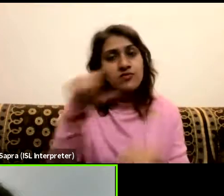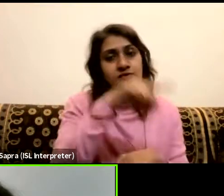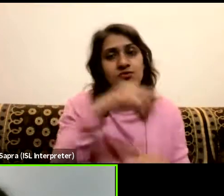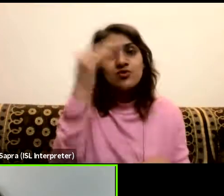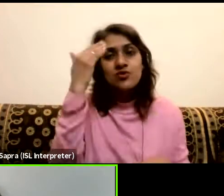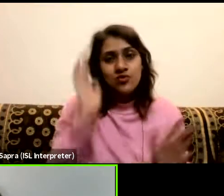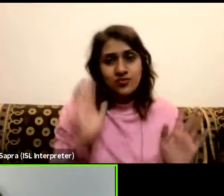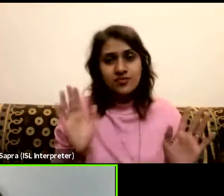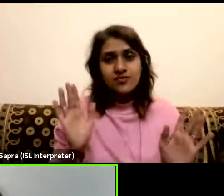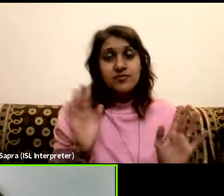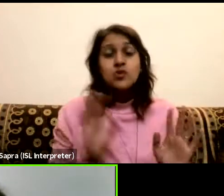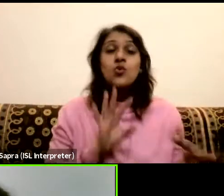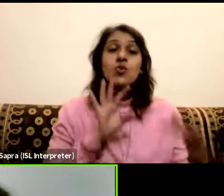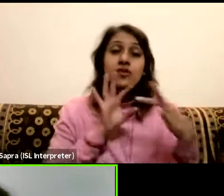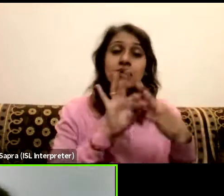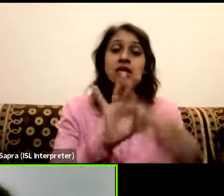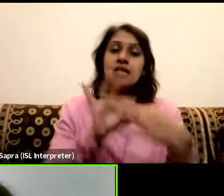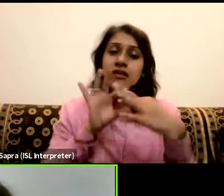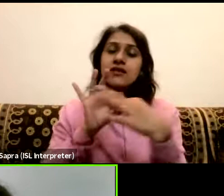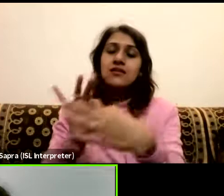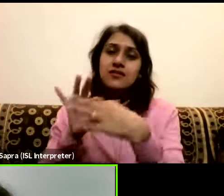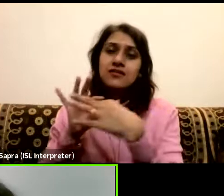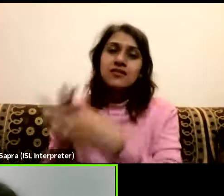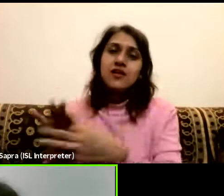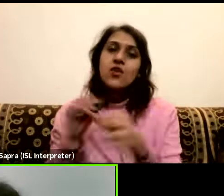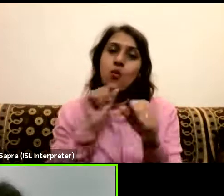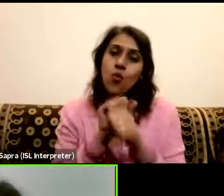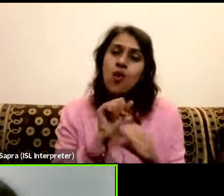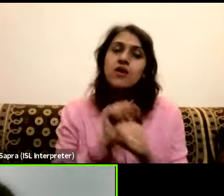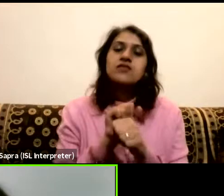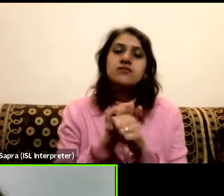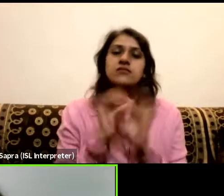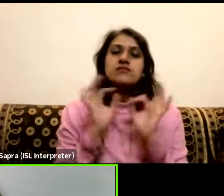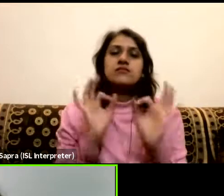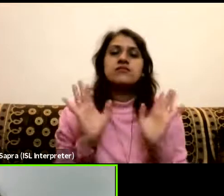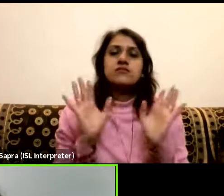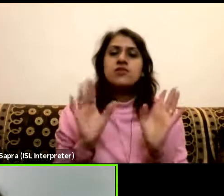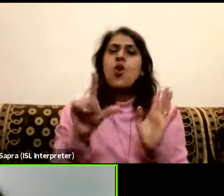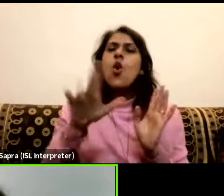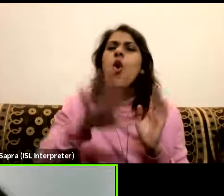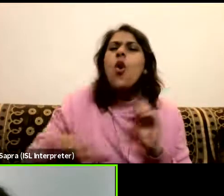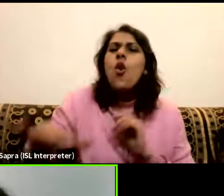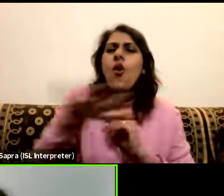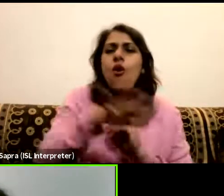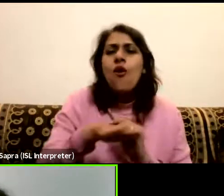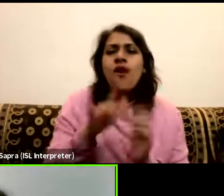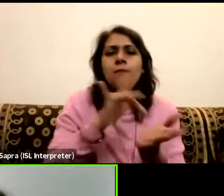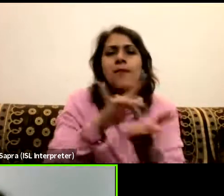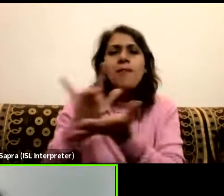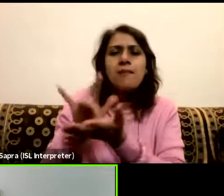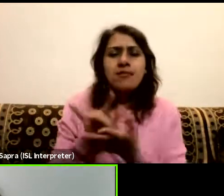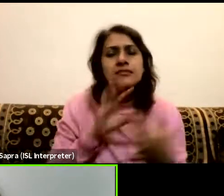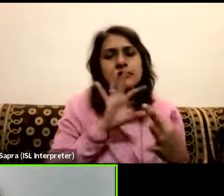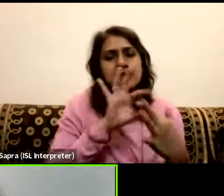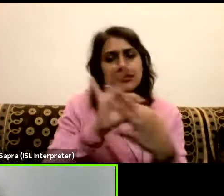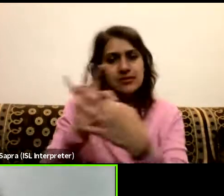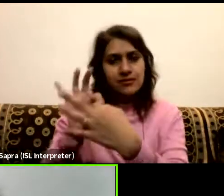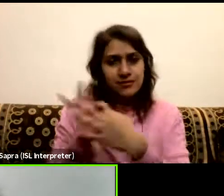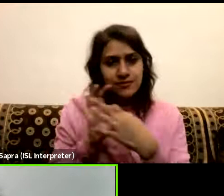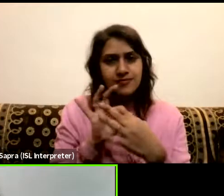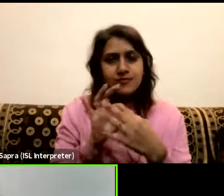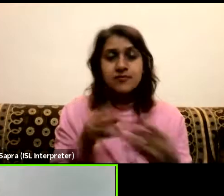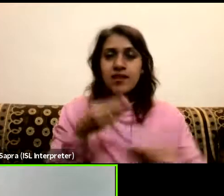to work with them and find and work at a local level and be able to provide